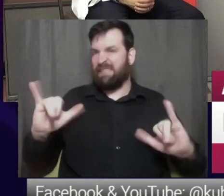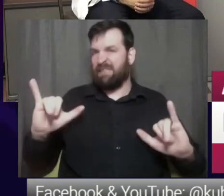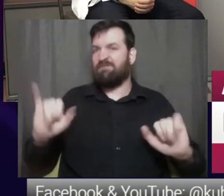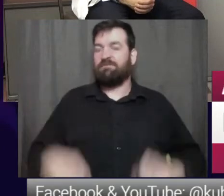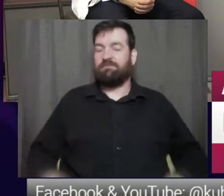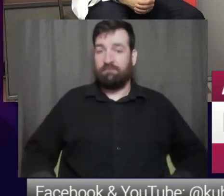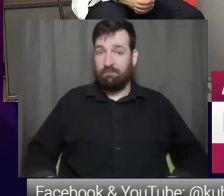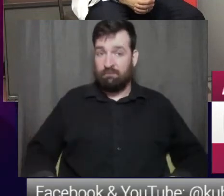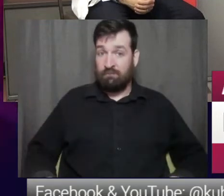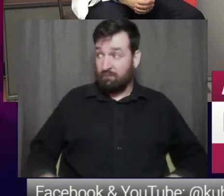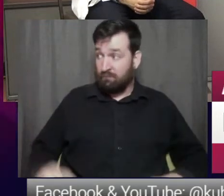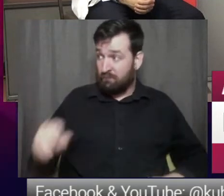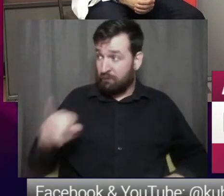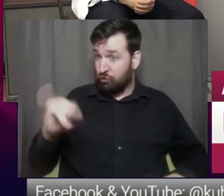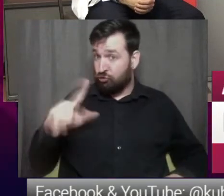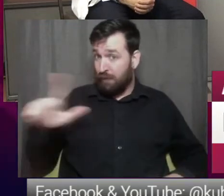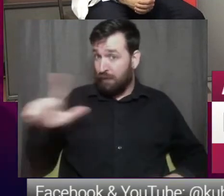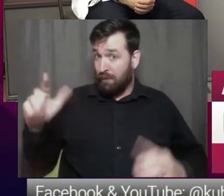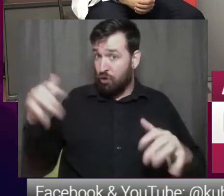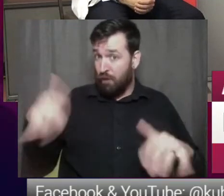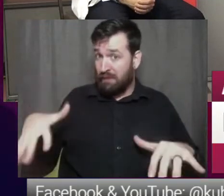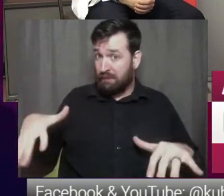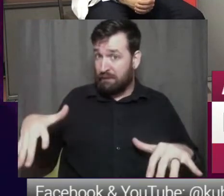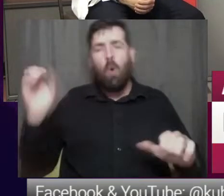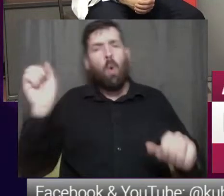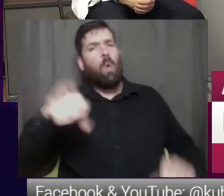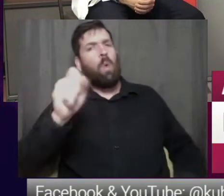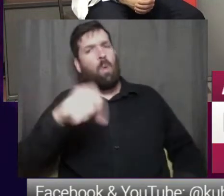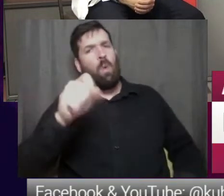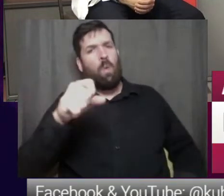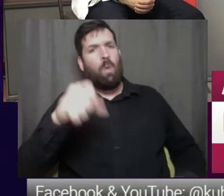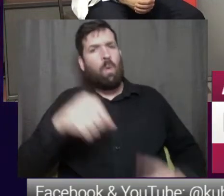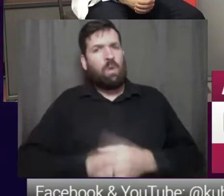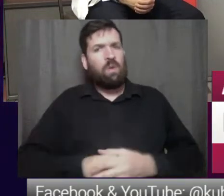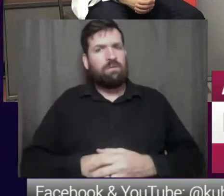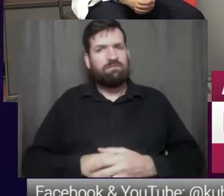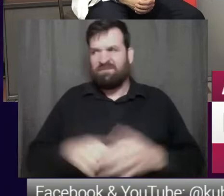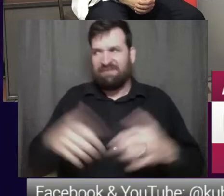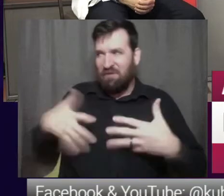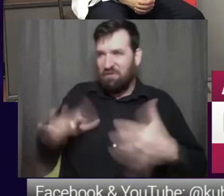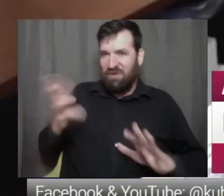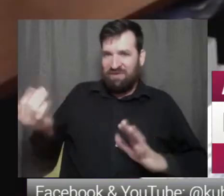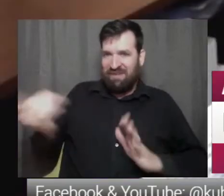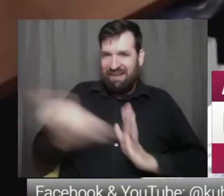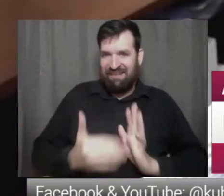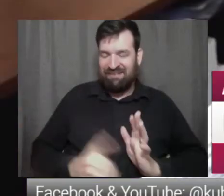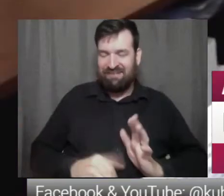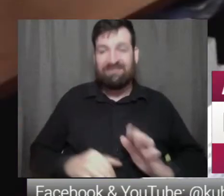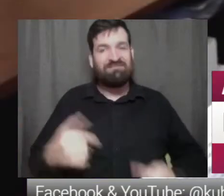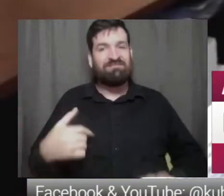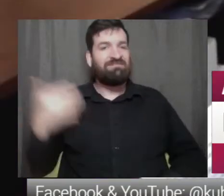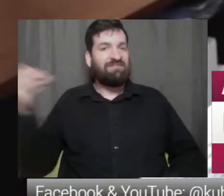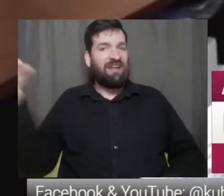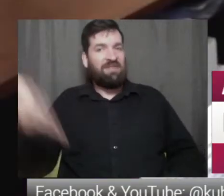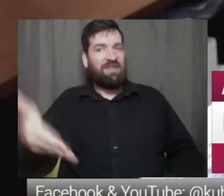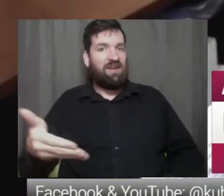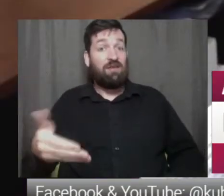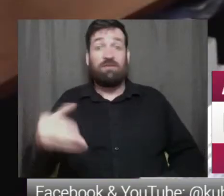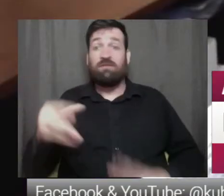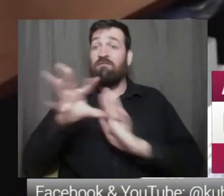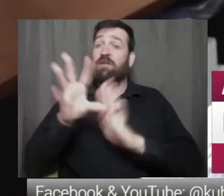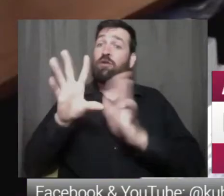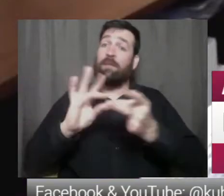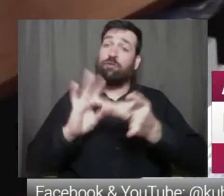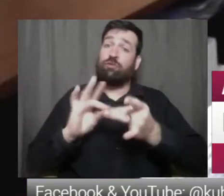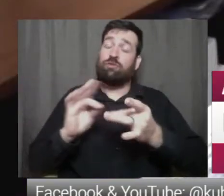Jill nervous? Oh yeah, I would have been. She was. I would not want you on it again. No, yeah, she was down there, and as the video stated, she